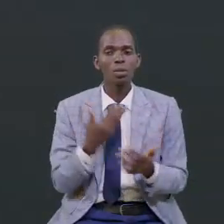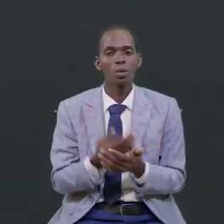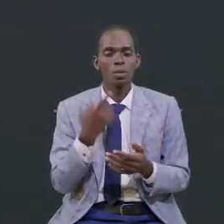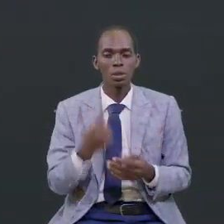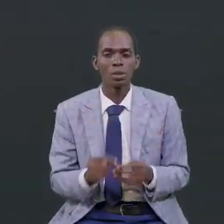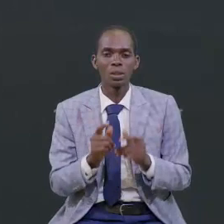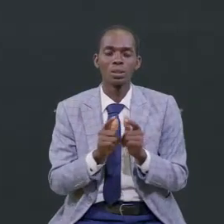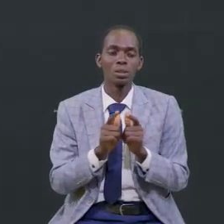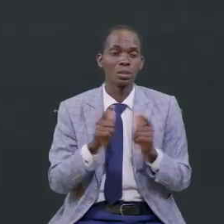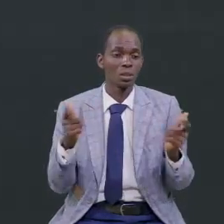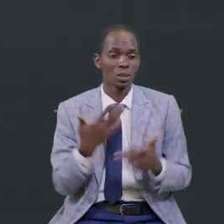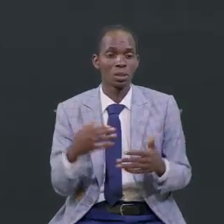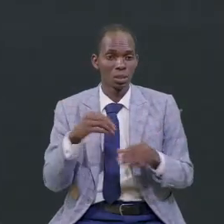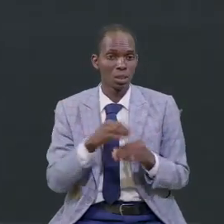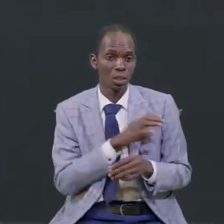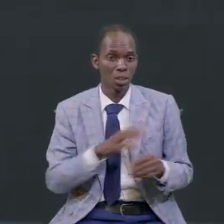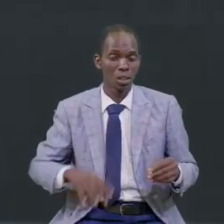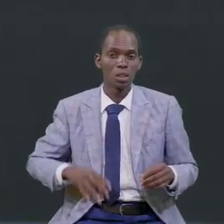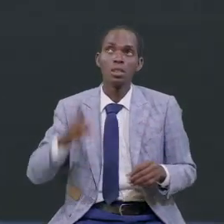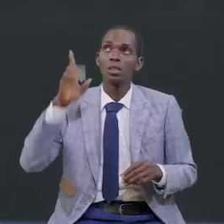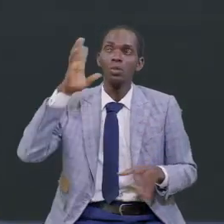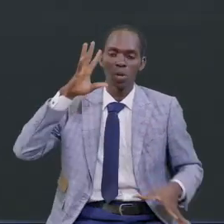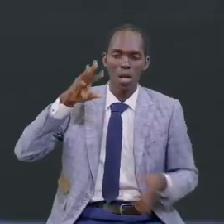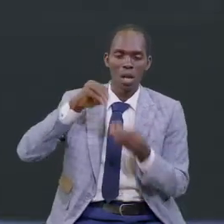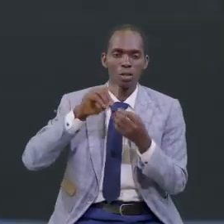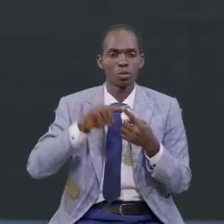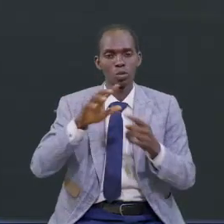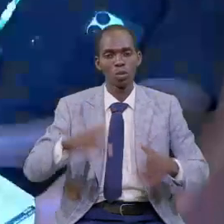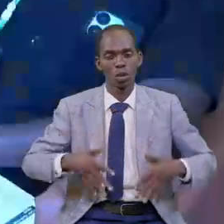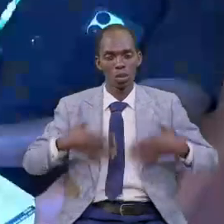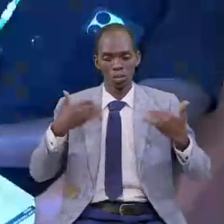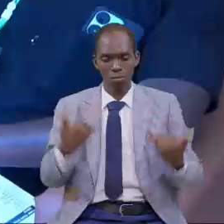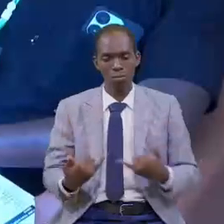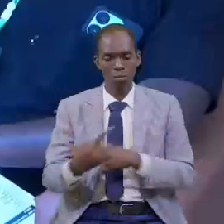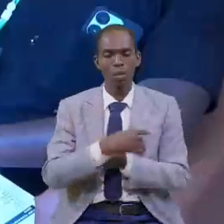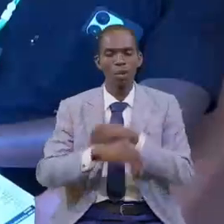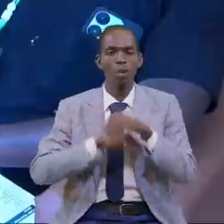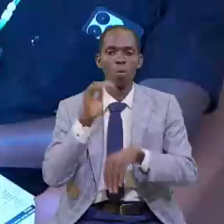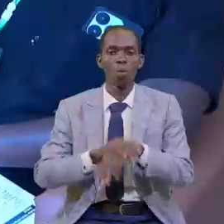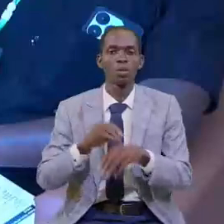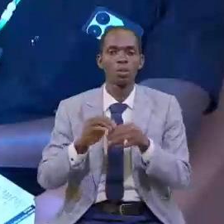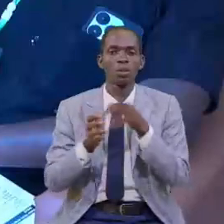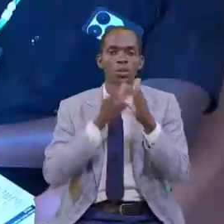you'll have in your life from today in Jesus' name.